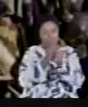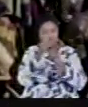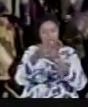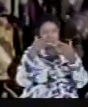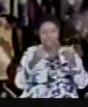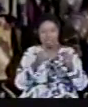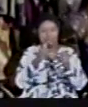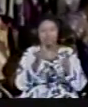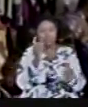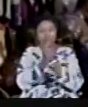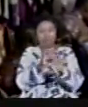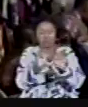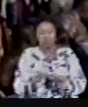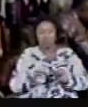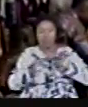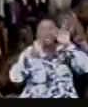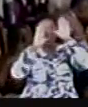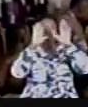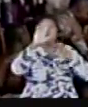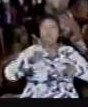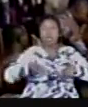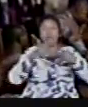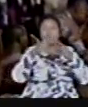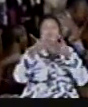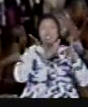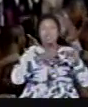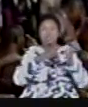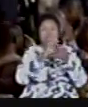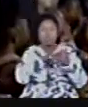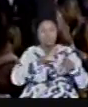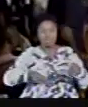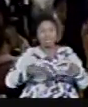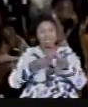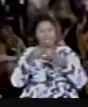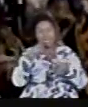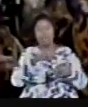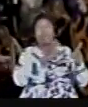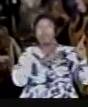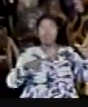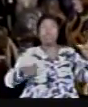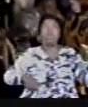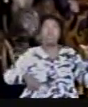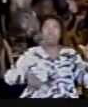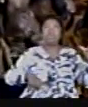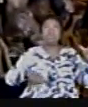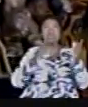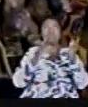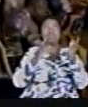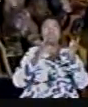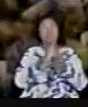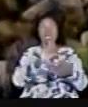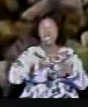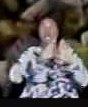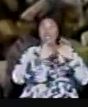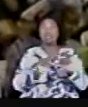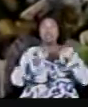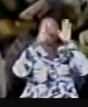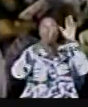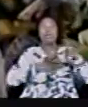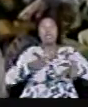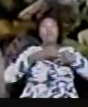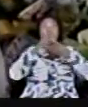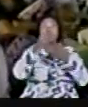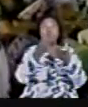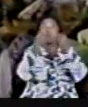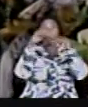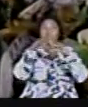life unto the Lord Jesus Christ and say, Lord Jesus, I give myself to you. Come in, come in,